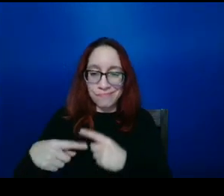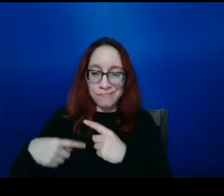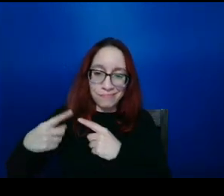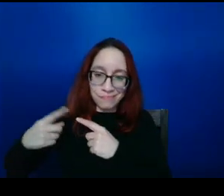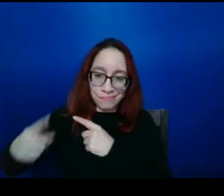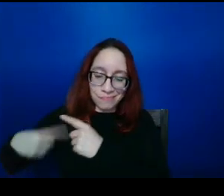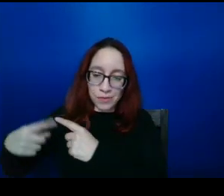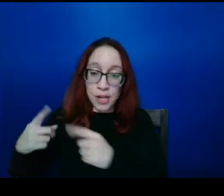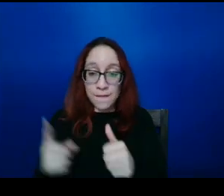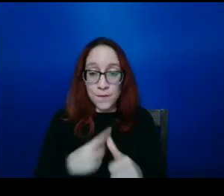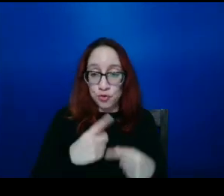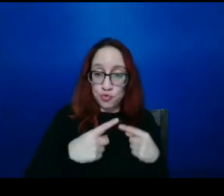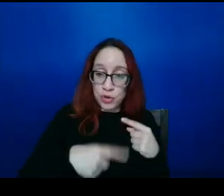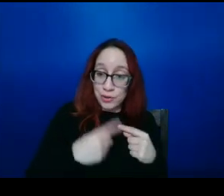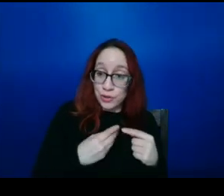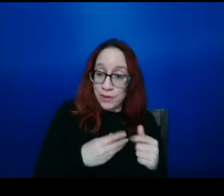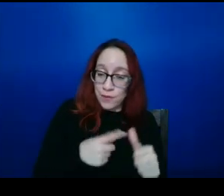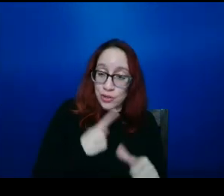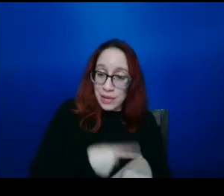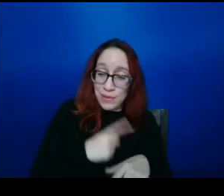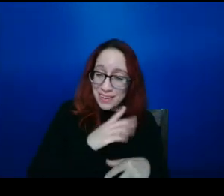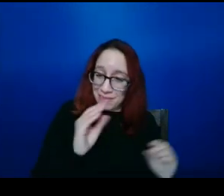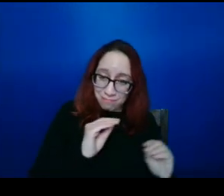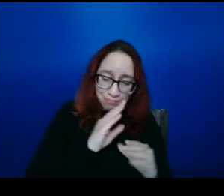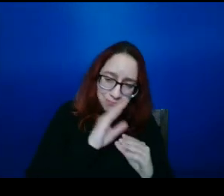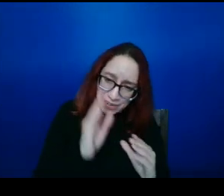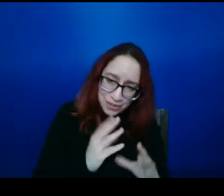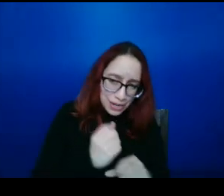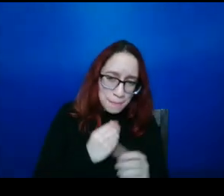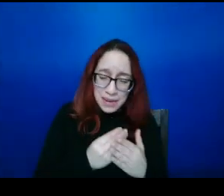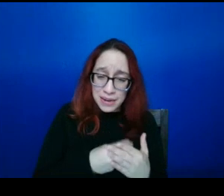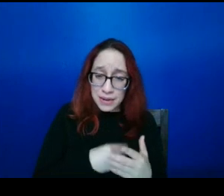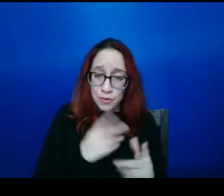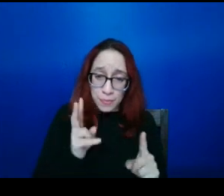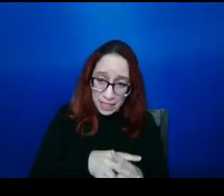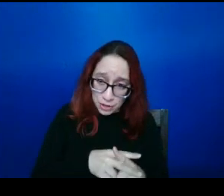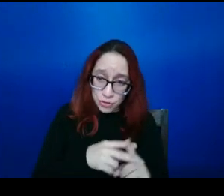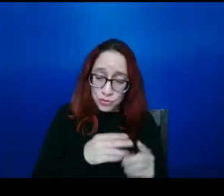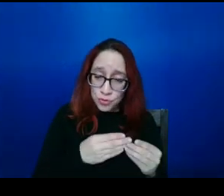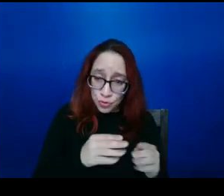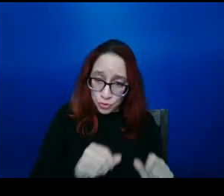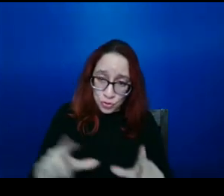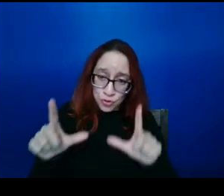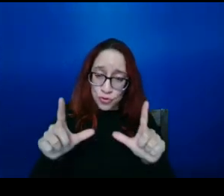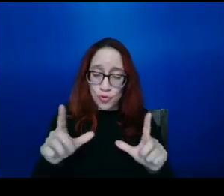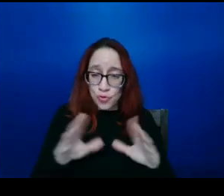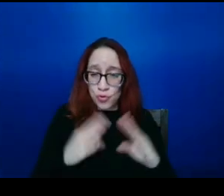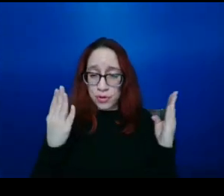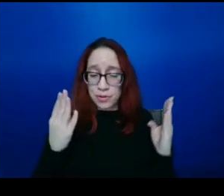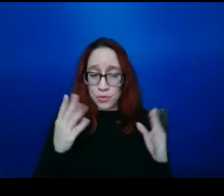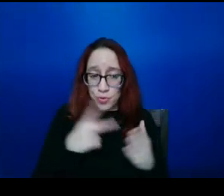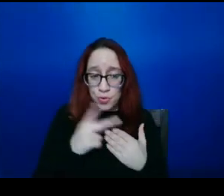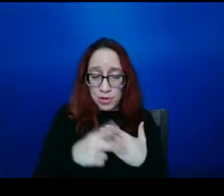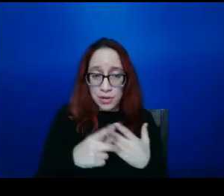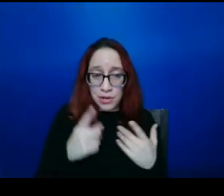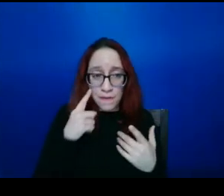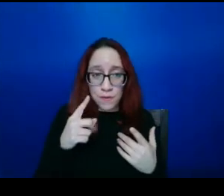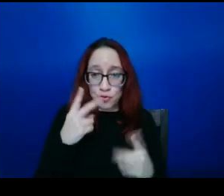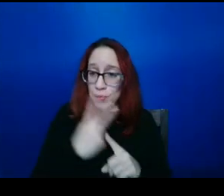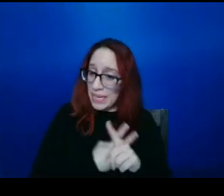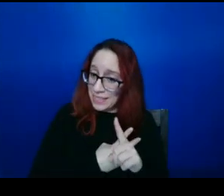a first round for those who have not received any sort of funding. So we would create the application, the portal. We would open the program up, for example, for